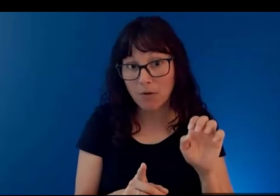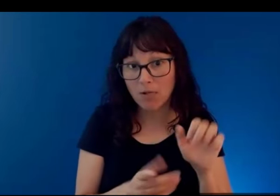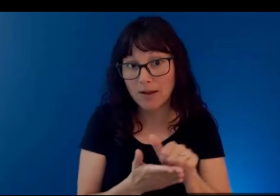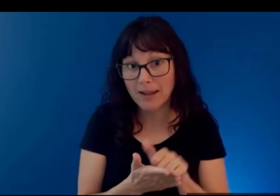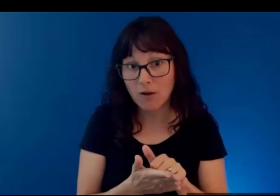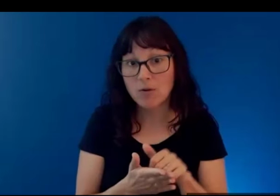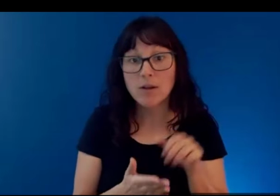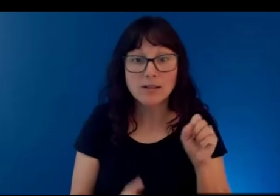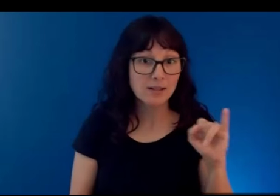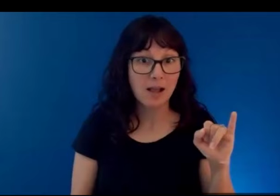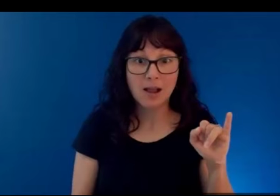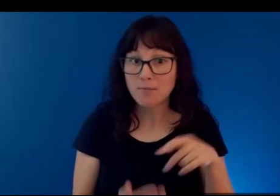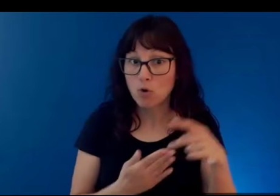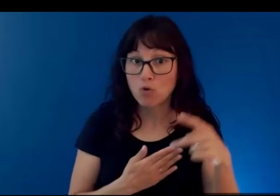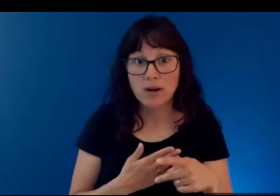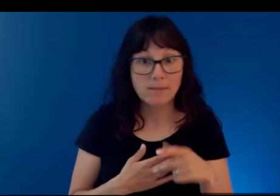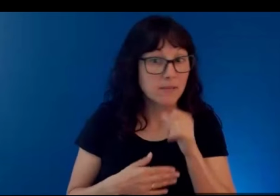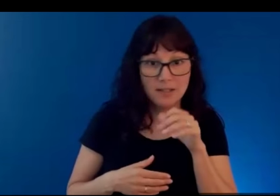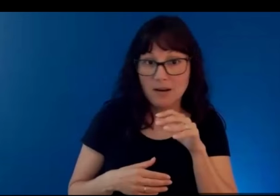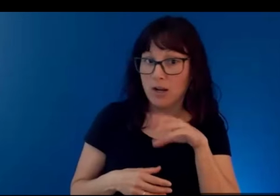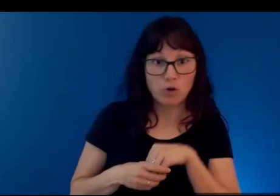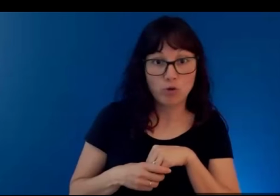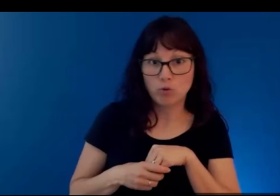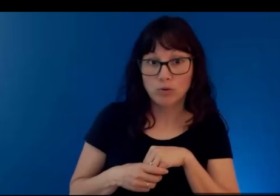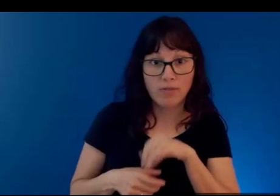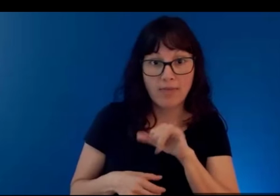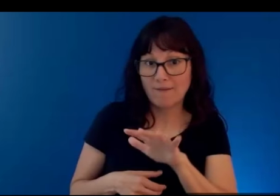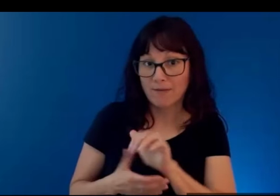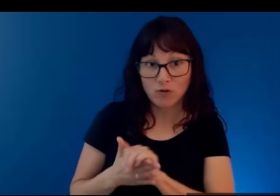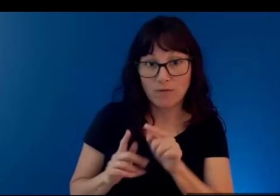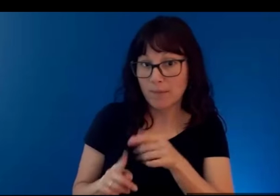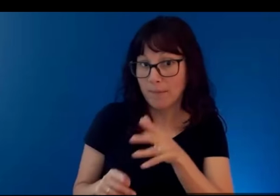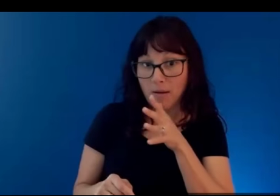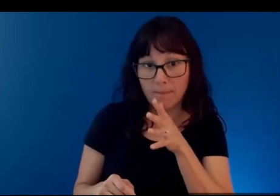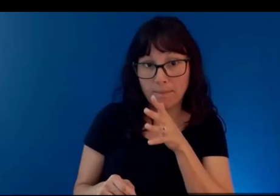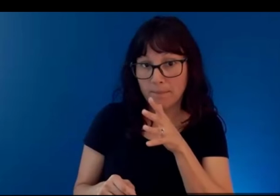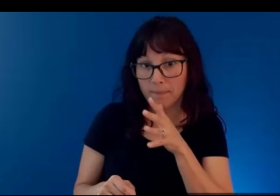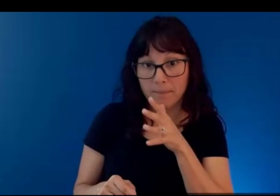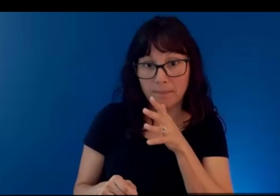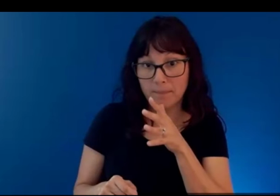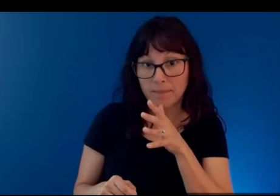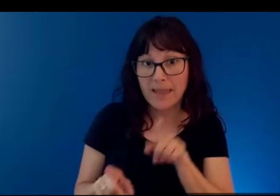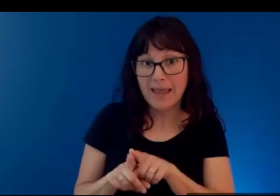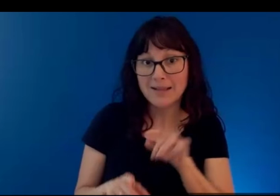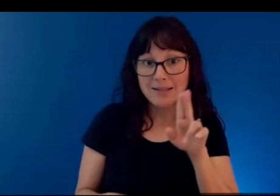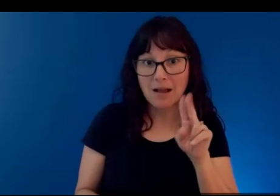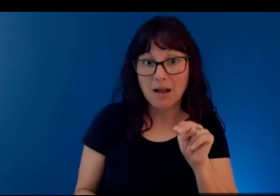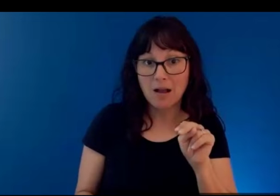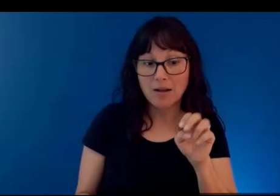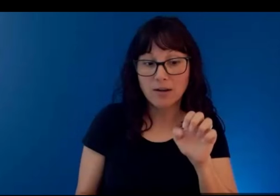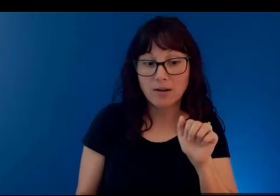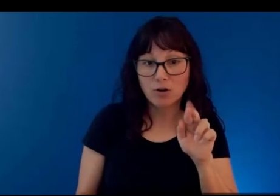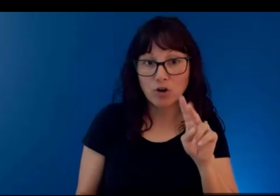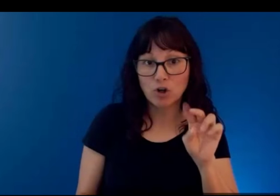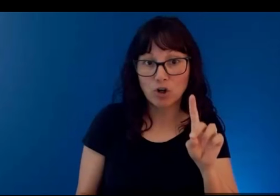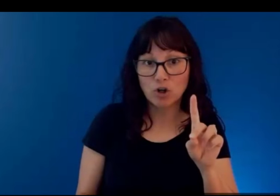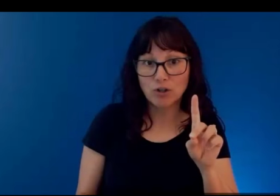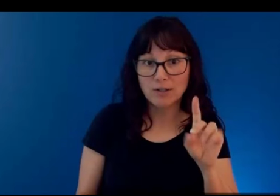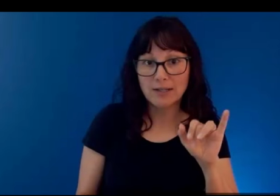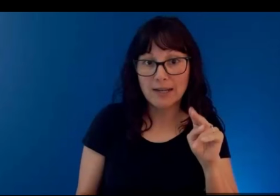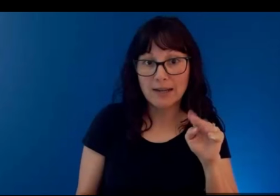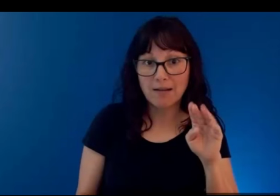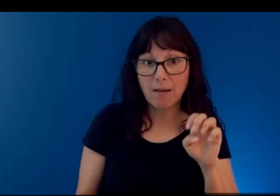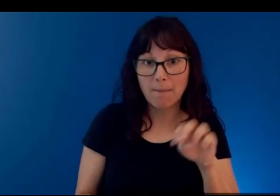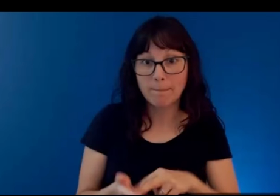SSI program will not count that $500 as unearned income for Andrew. So it will